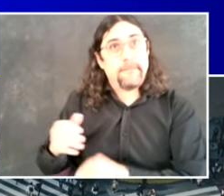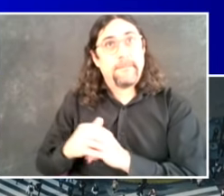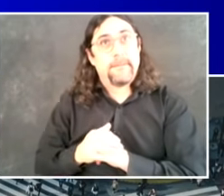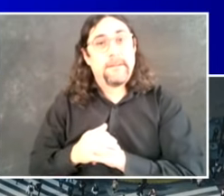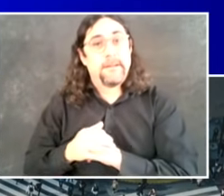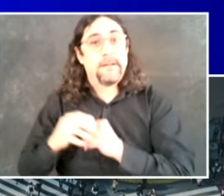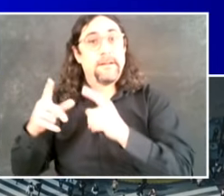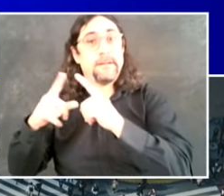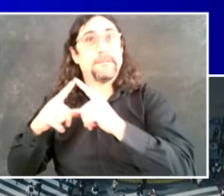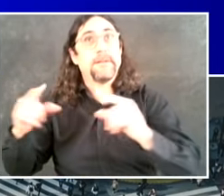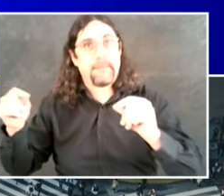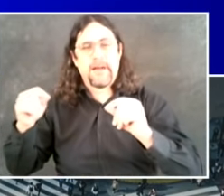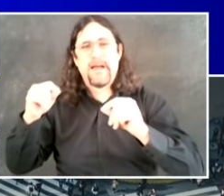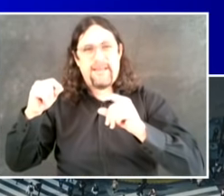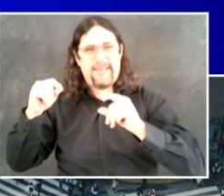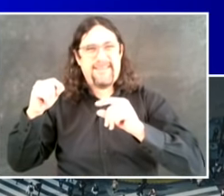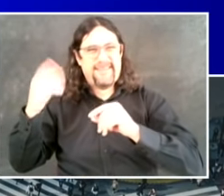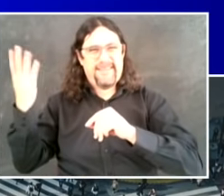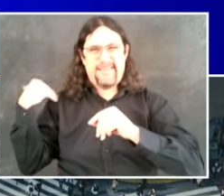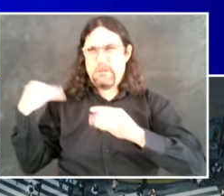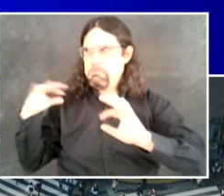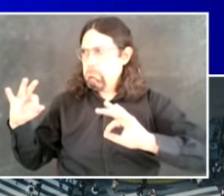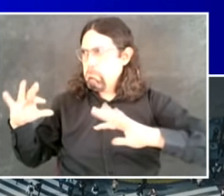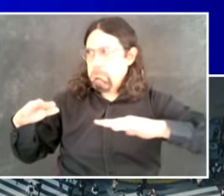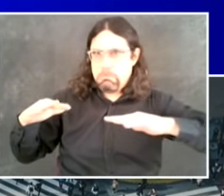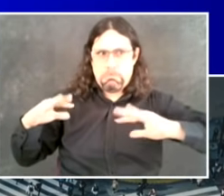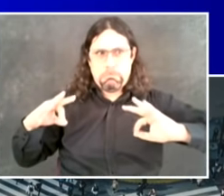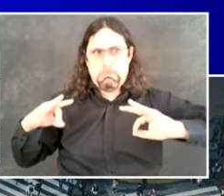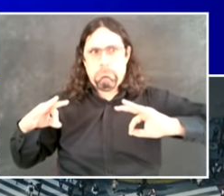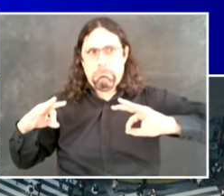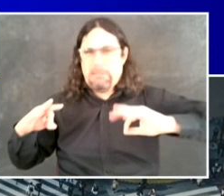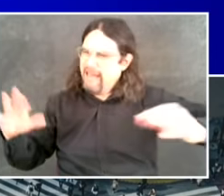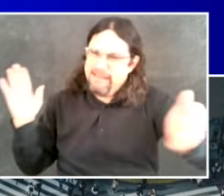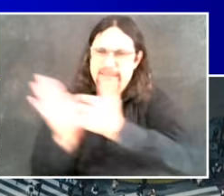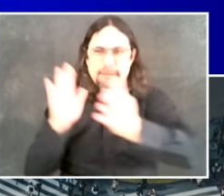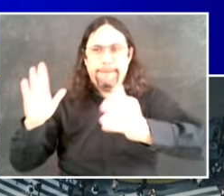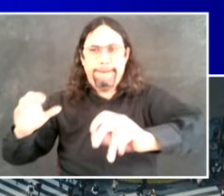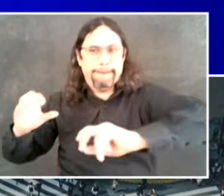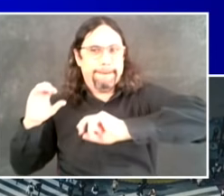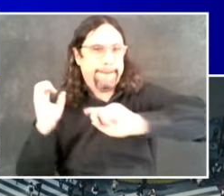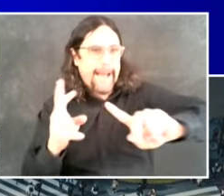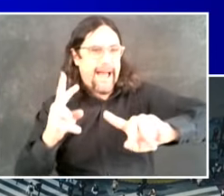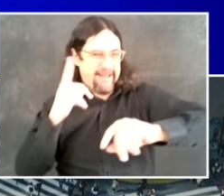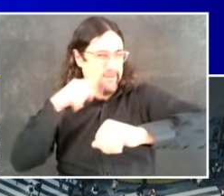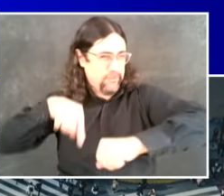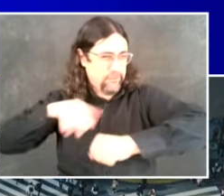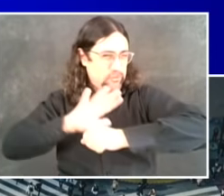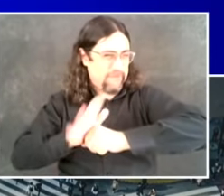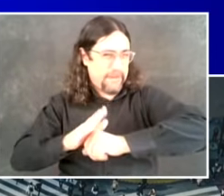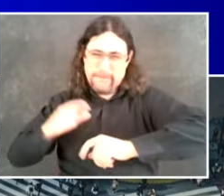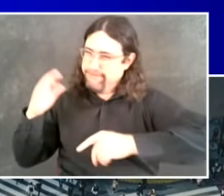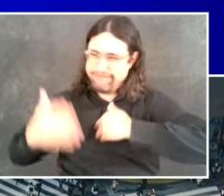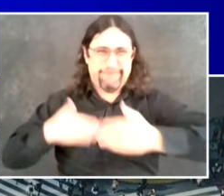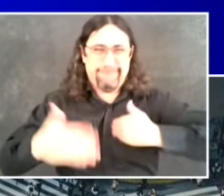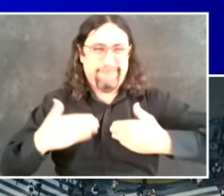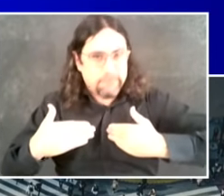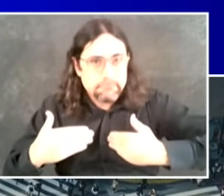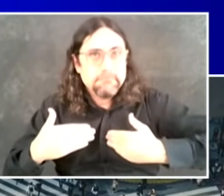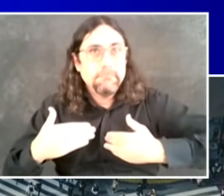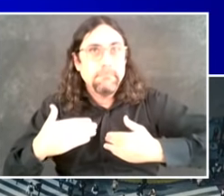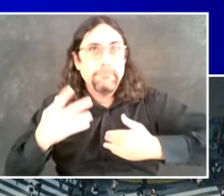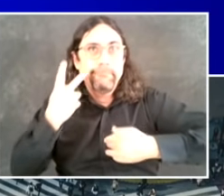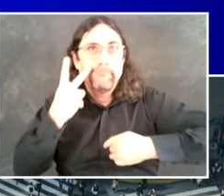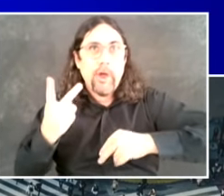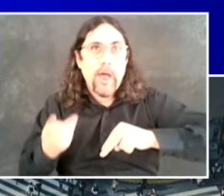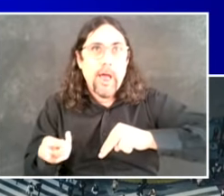raging discussion in our own country right now as some states are rushing to restart. And it looks to me like some of them are doing it without a lot of evidence,